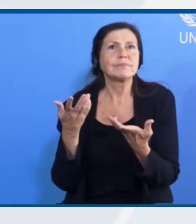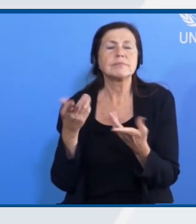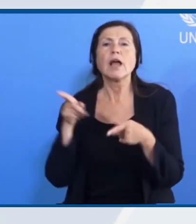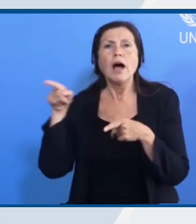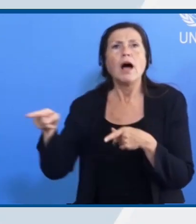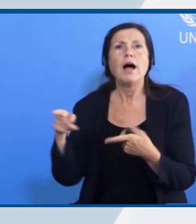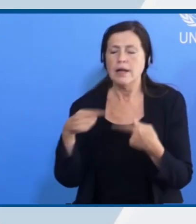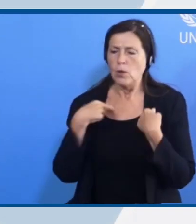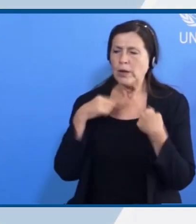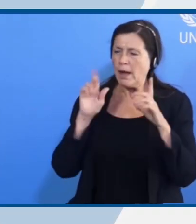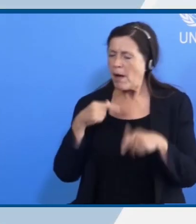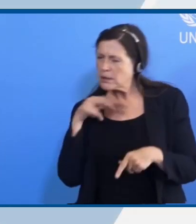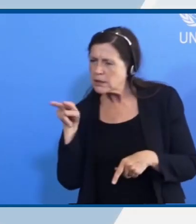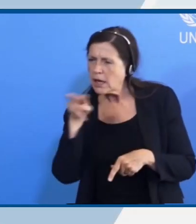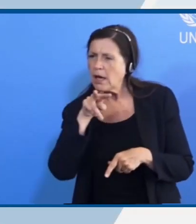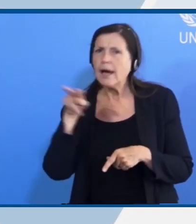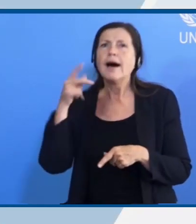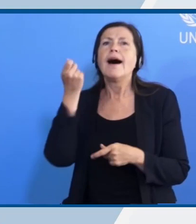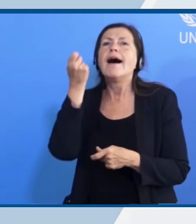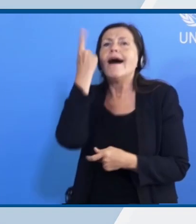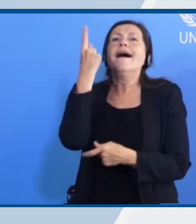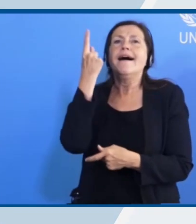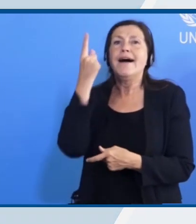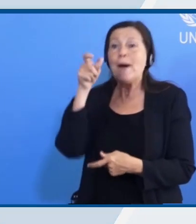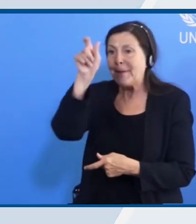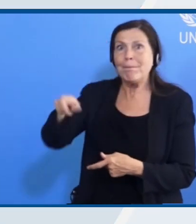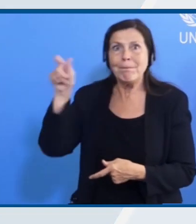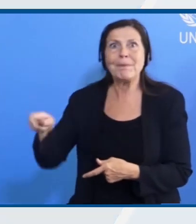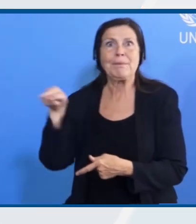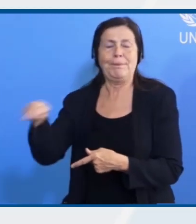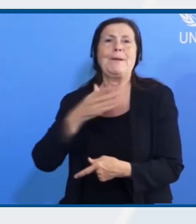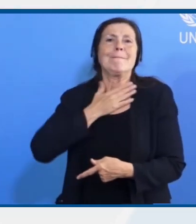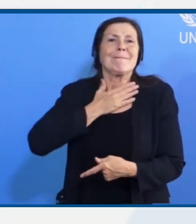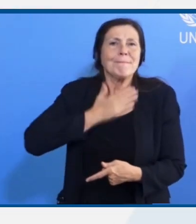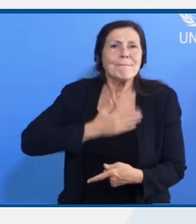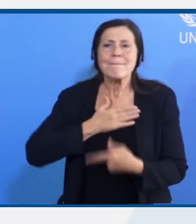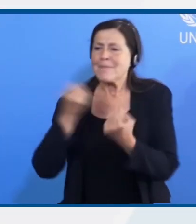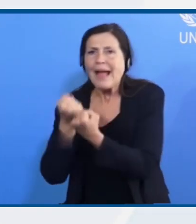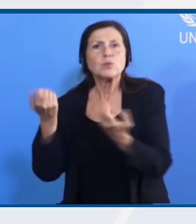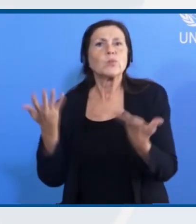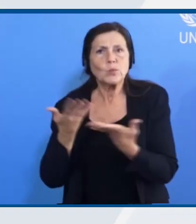ability of the people to give the action and to make own